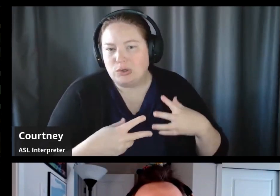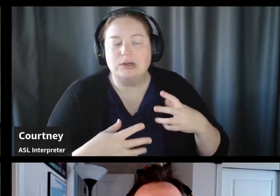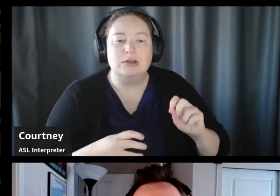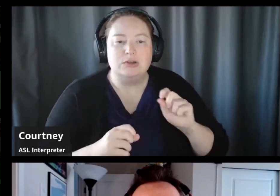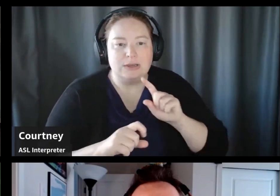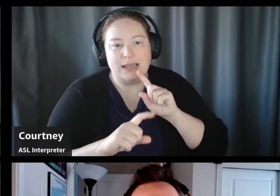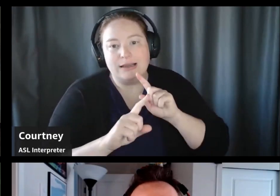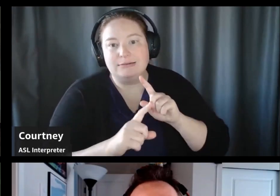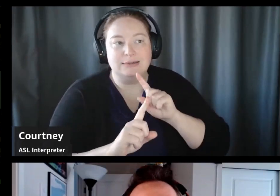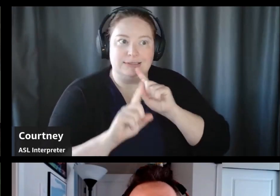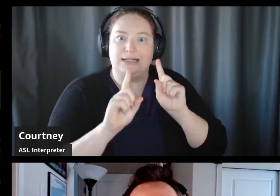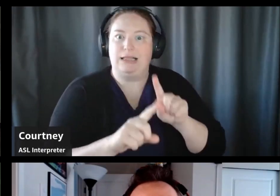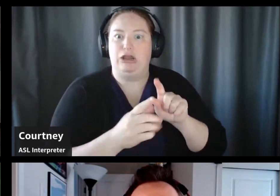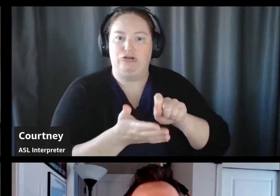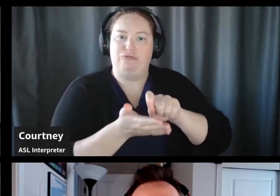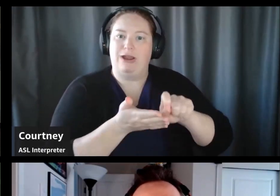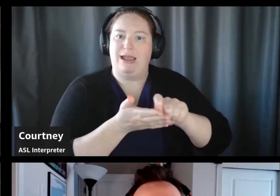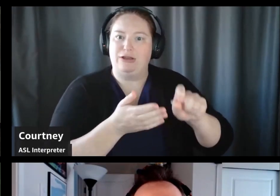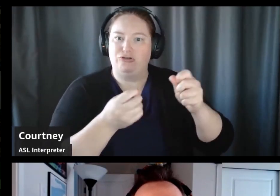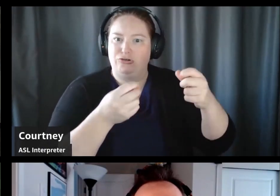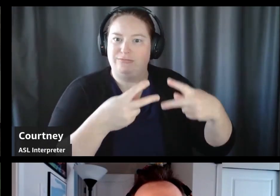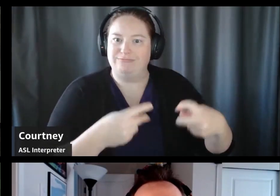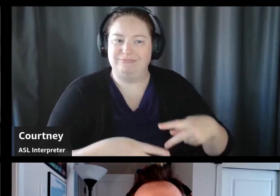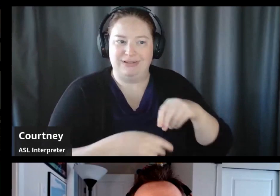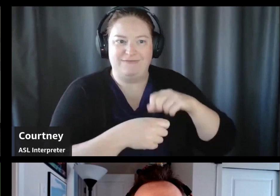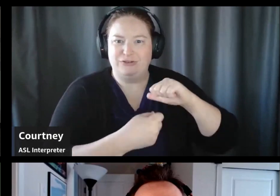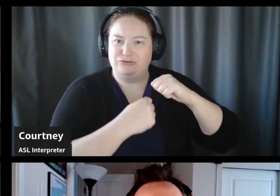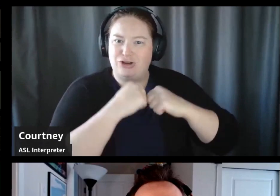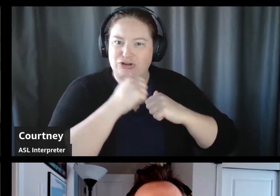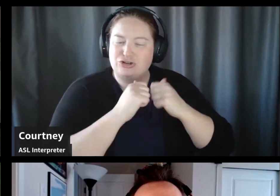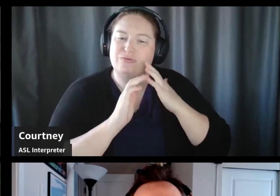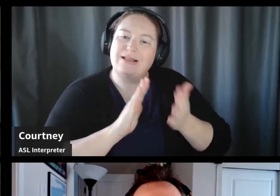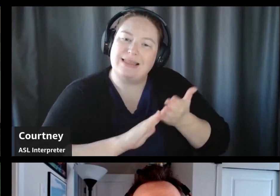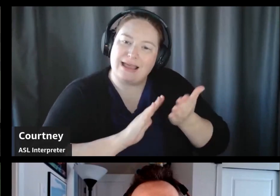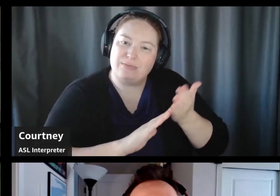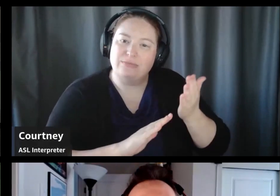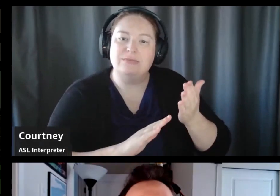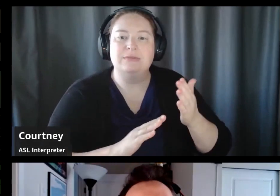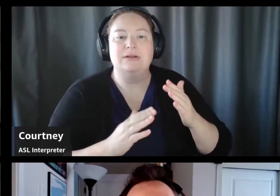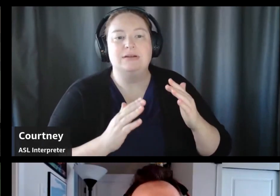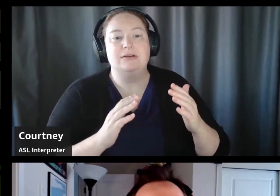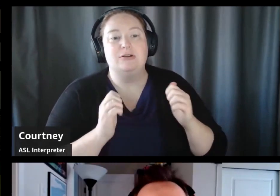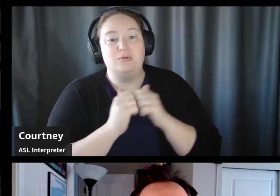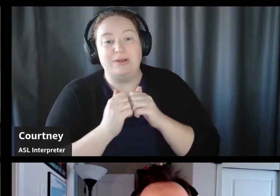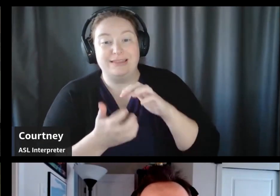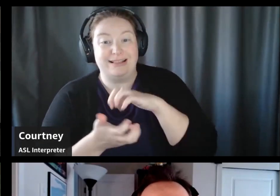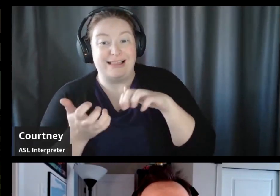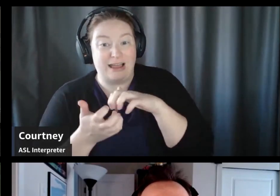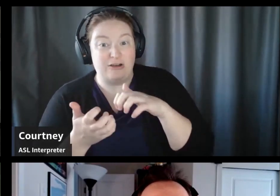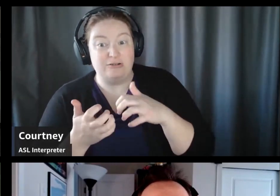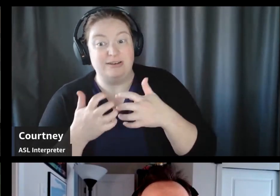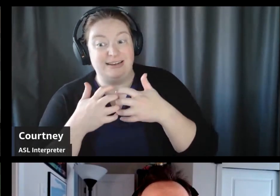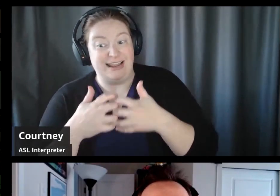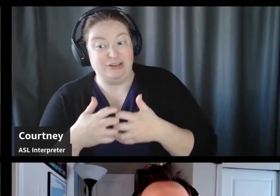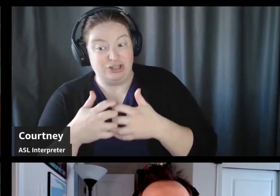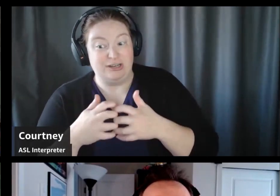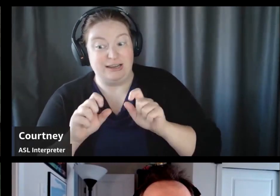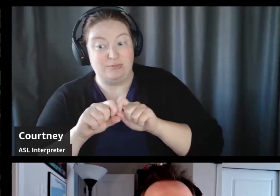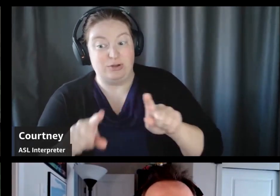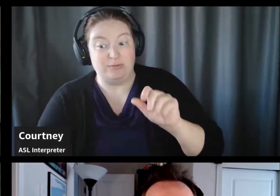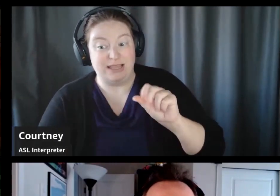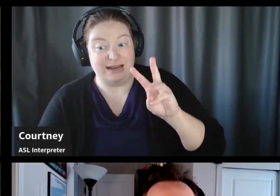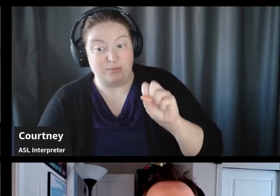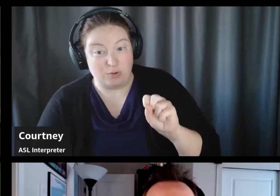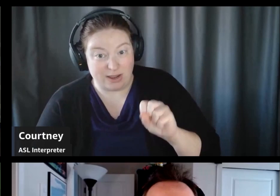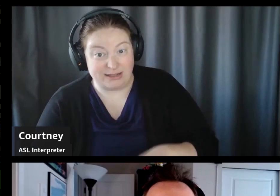your infrastructure and then have it reliably run against the CloudFormation engine and deployed out to AWS through a